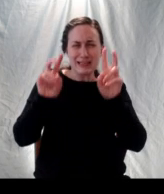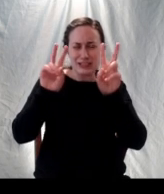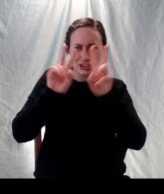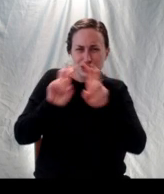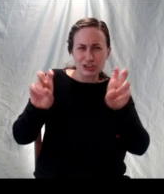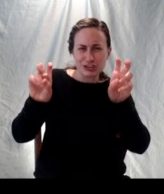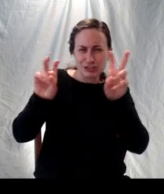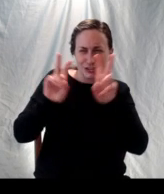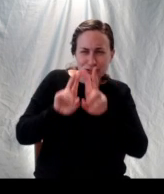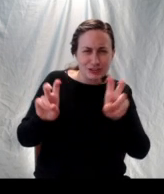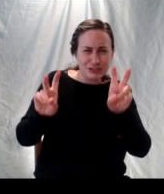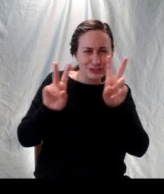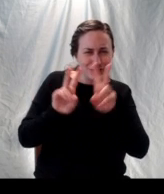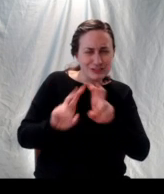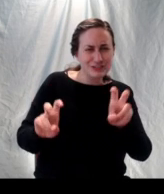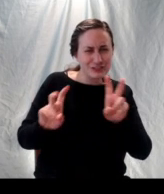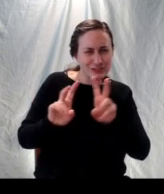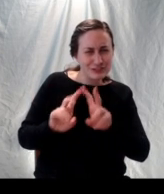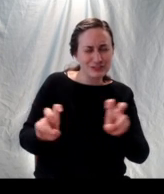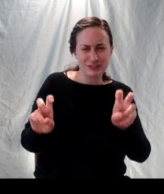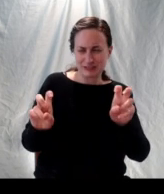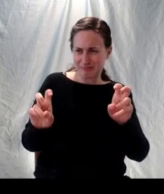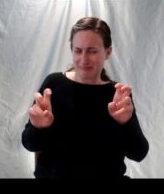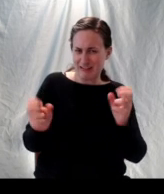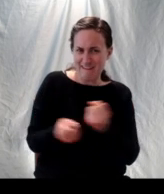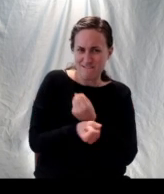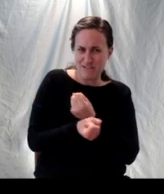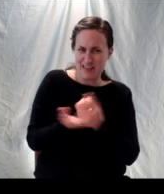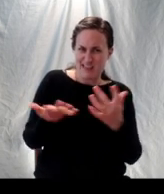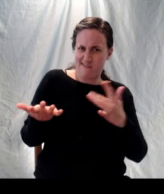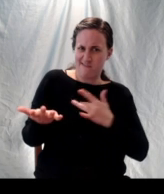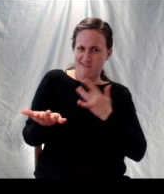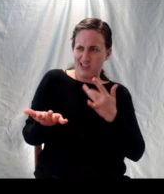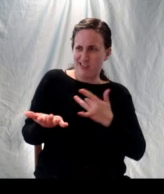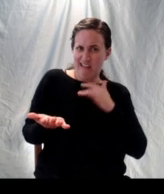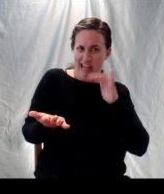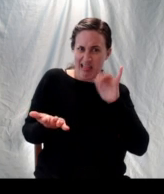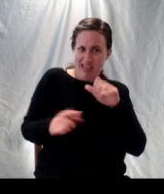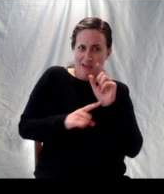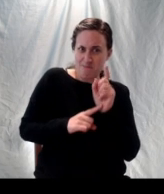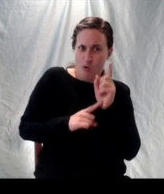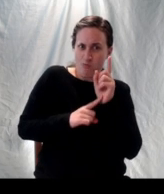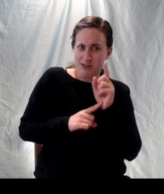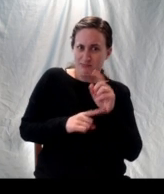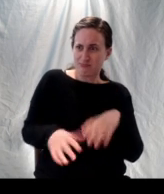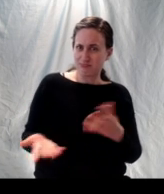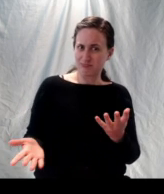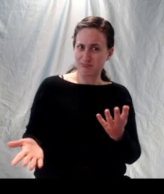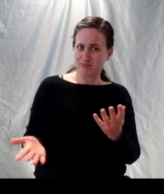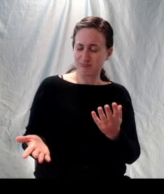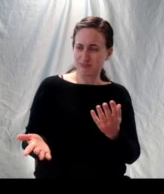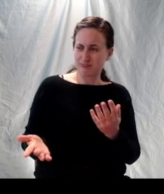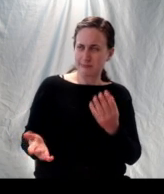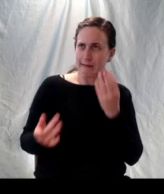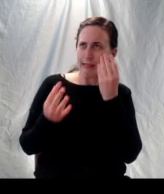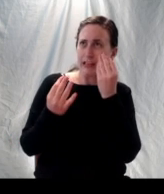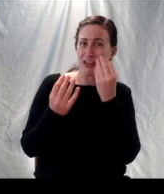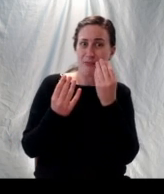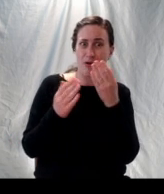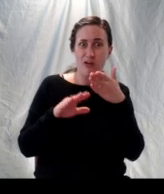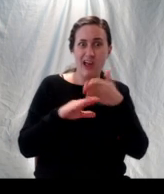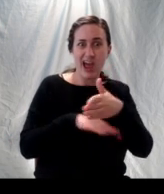right there. Don't worry about what you have to do after the shower. Don't think about the argument you had with your spouse. Like,